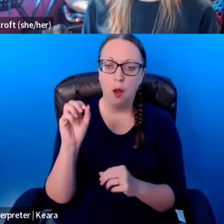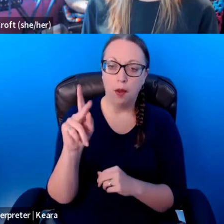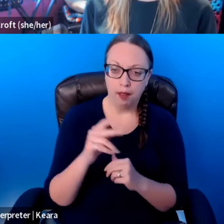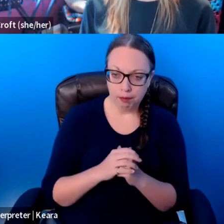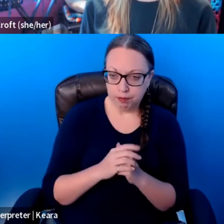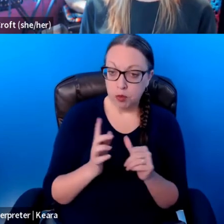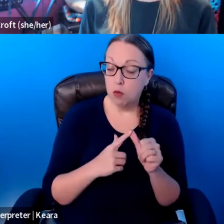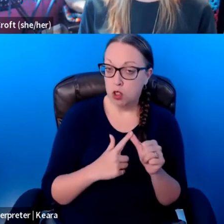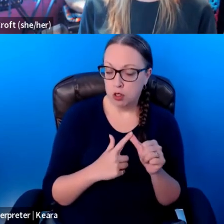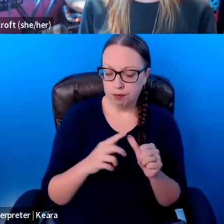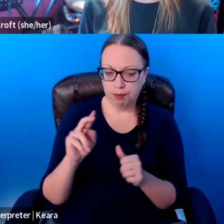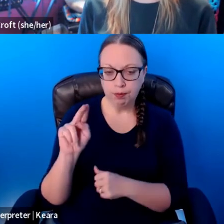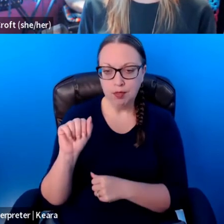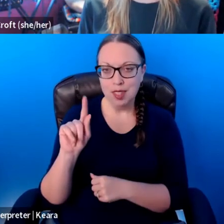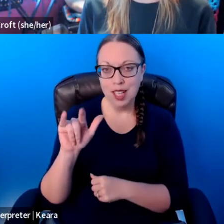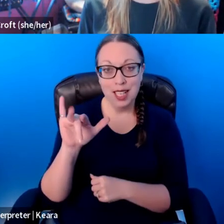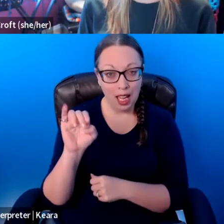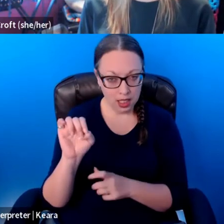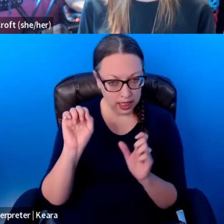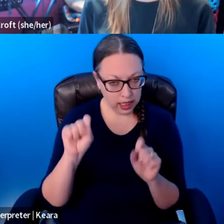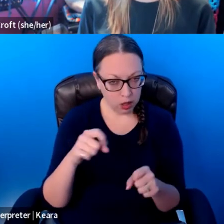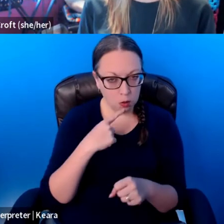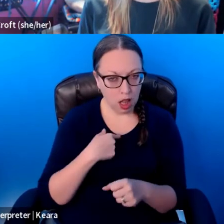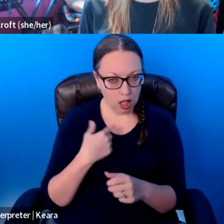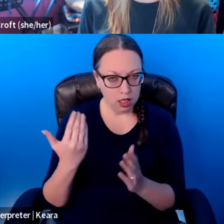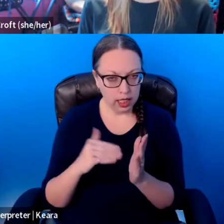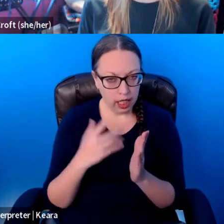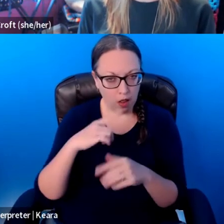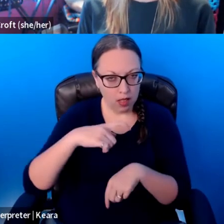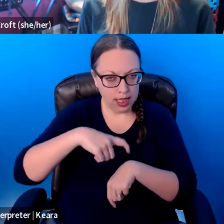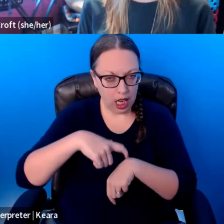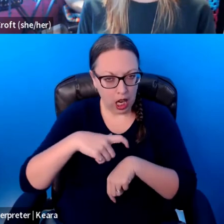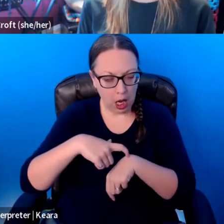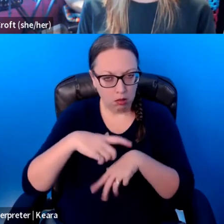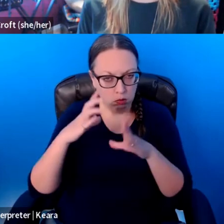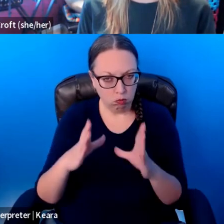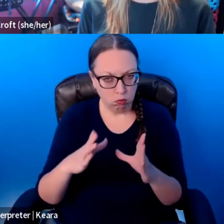first of all, Natalie, can you remind us of the time period for this study?